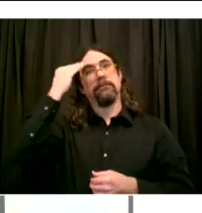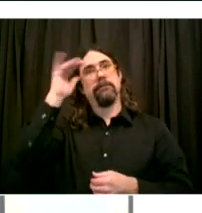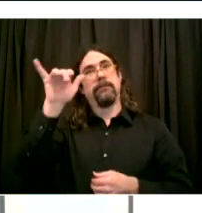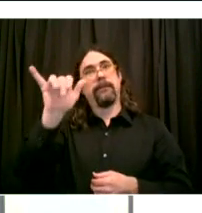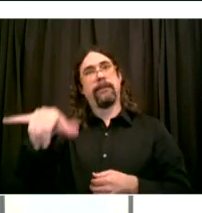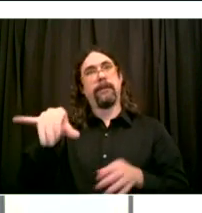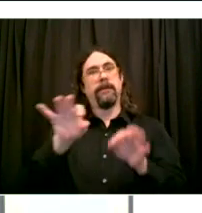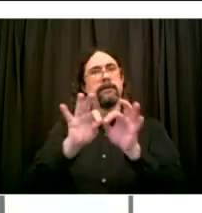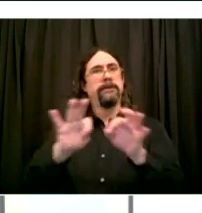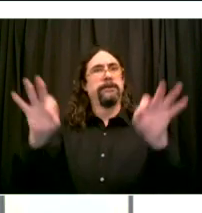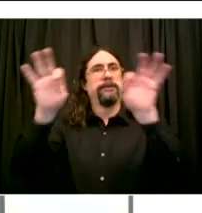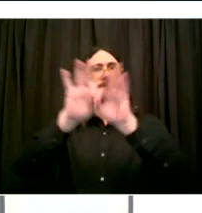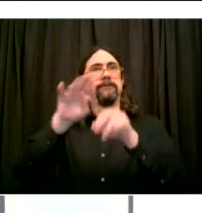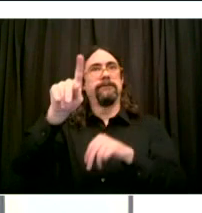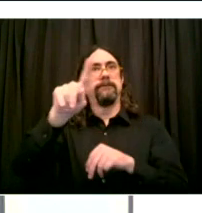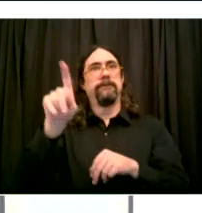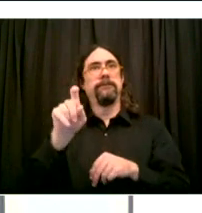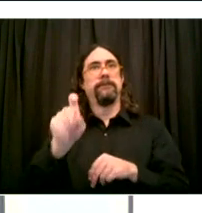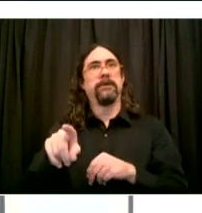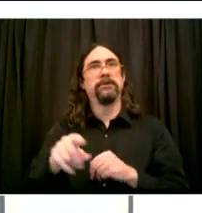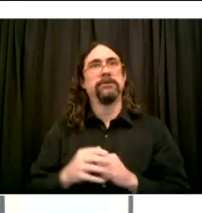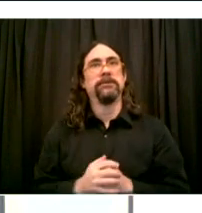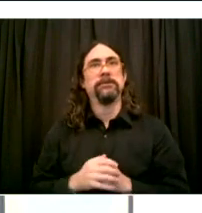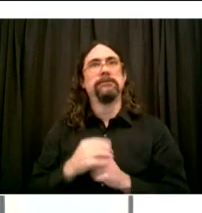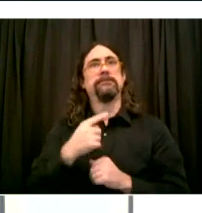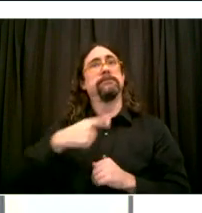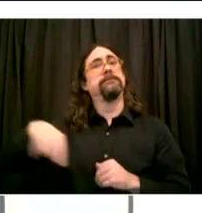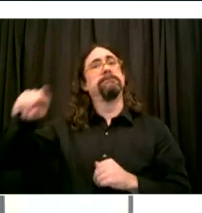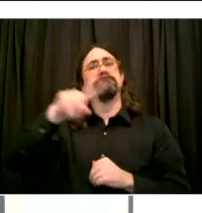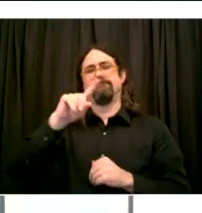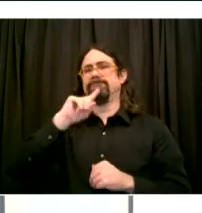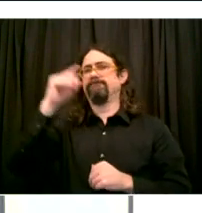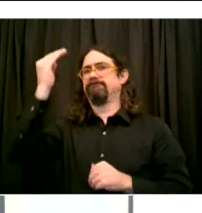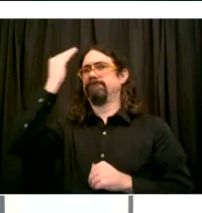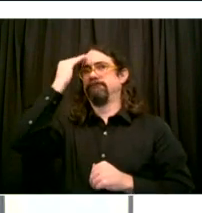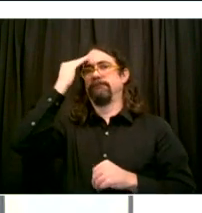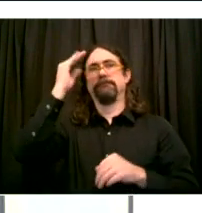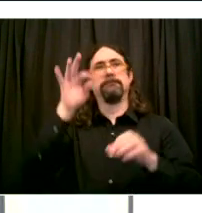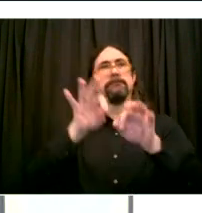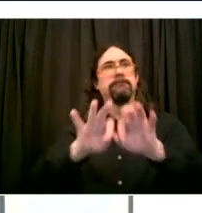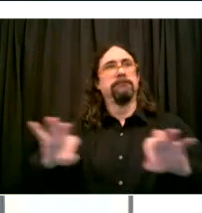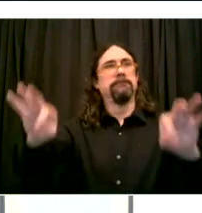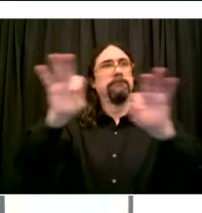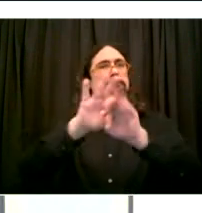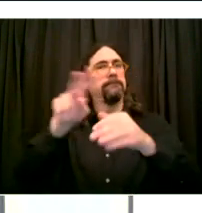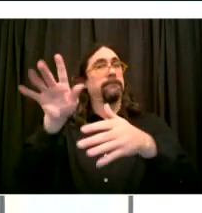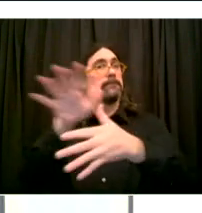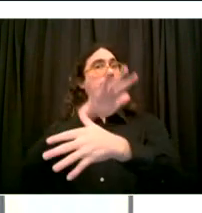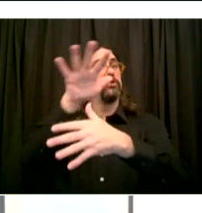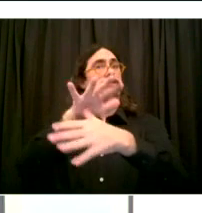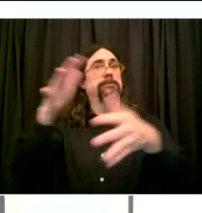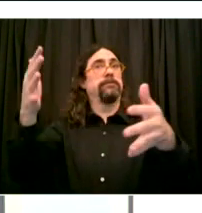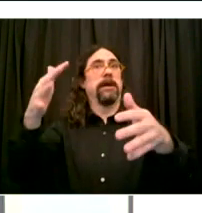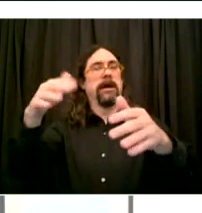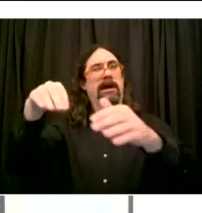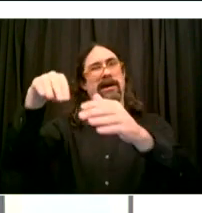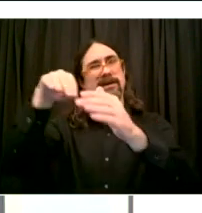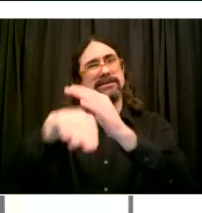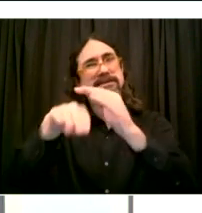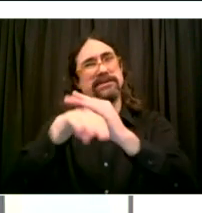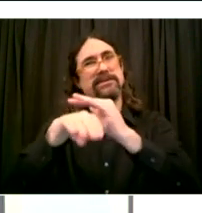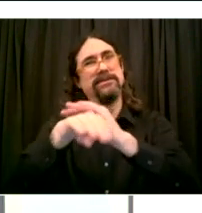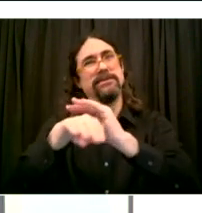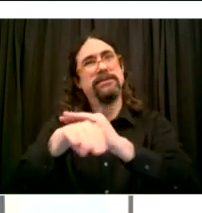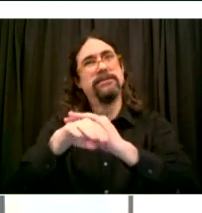access in multiple meanings of that word. I go back to one of the vaccine principles that the mayor laid out, which is about